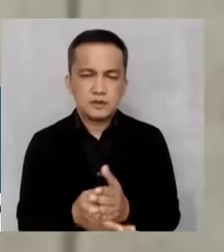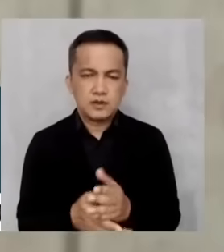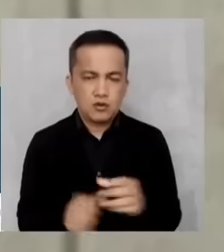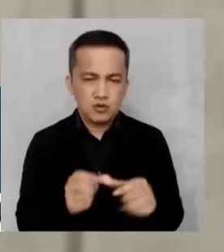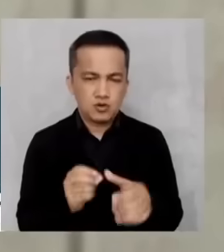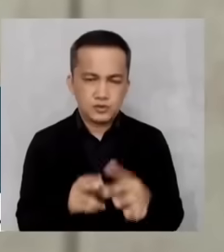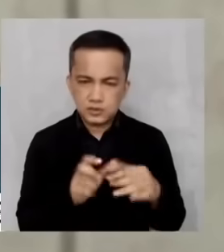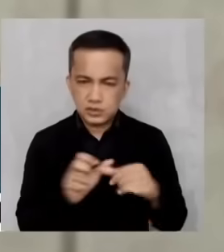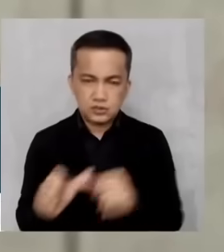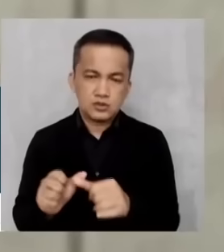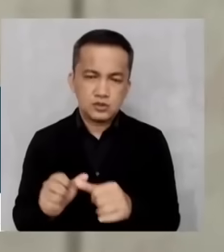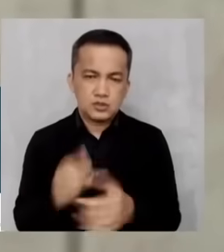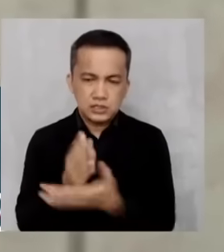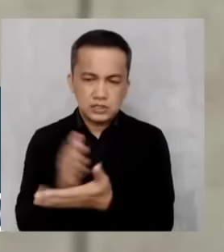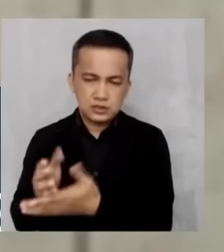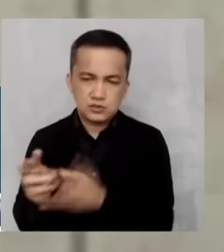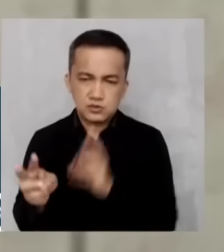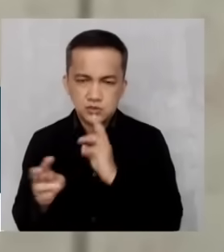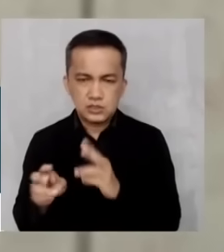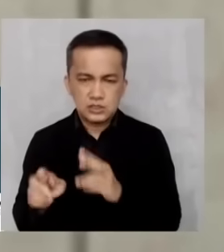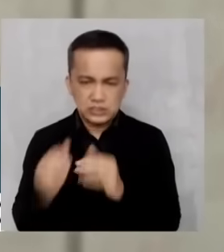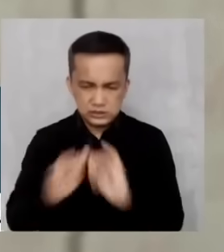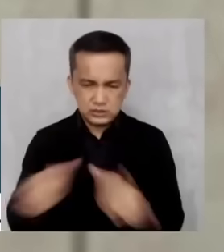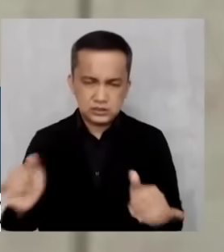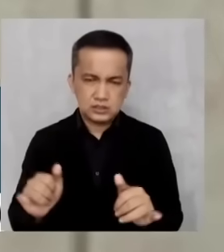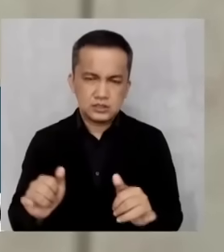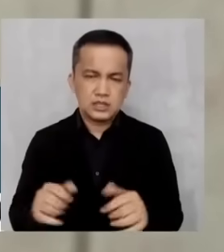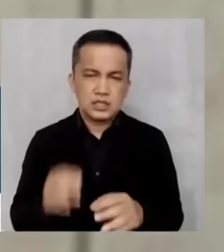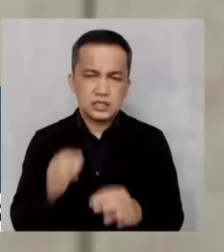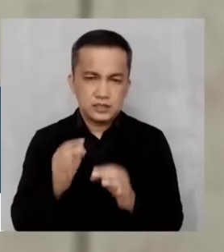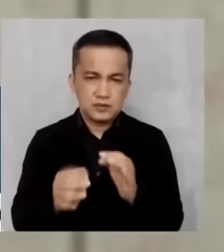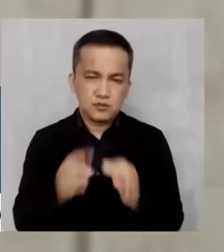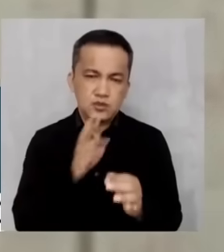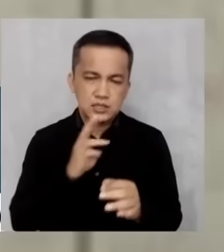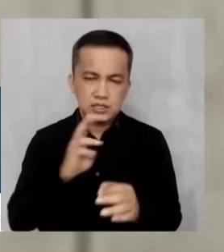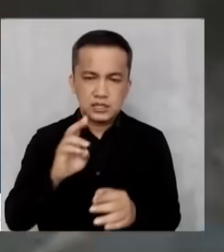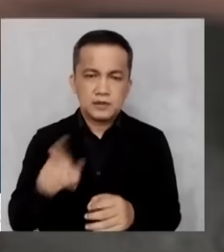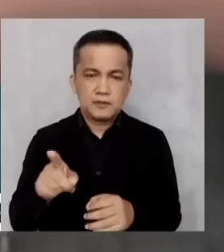Rufo says it could stay as long as allocation for water concessionaires from Angat Dam